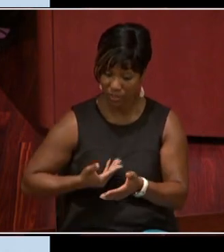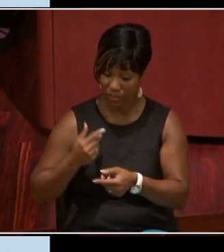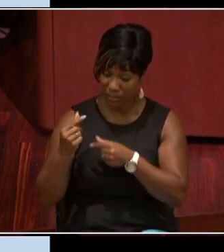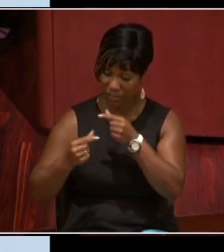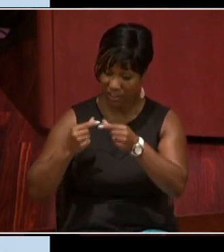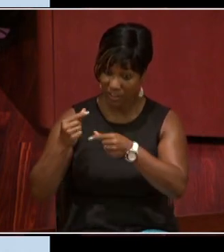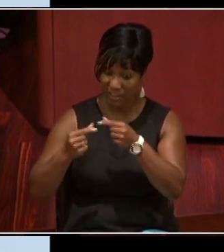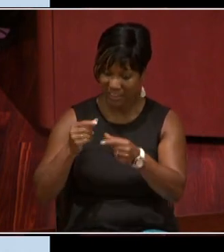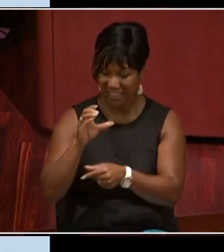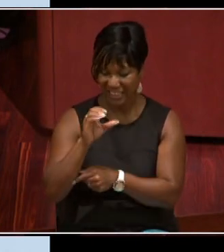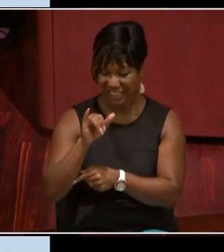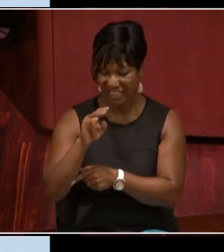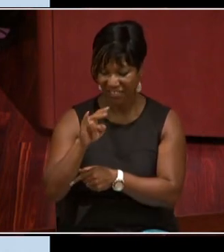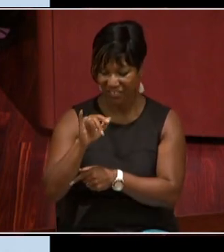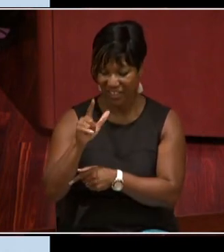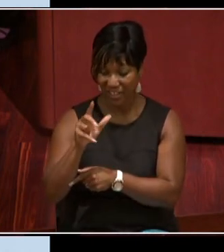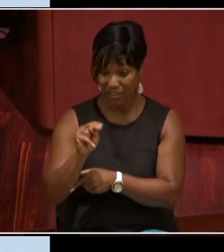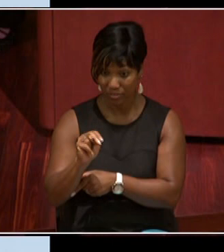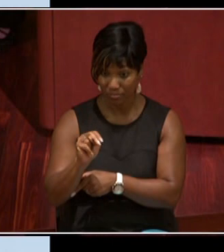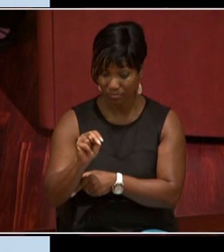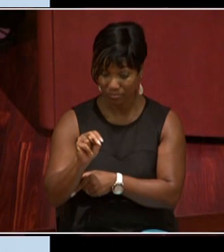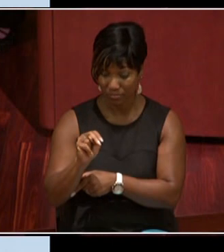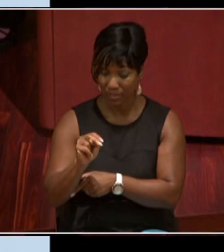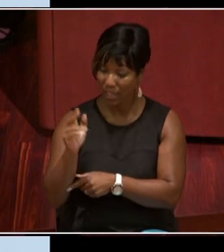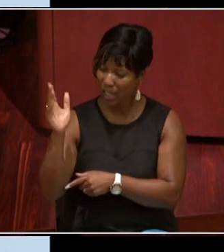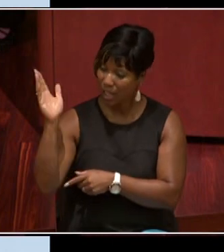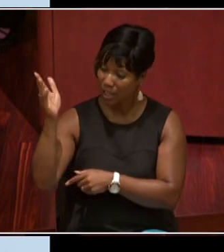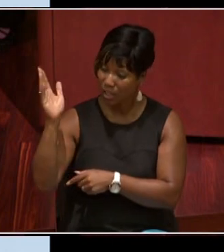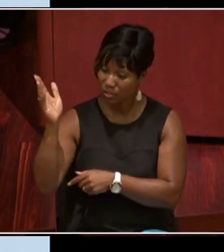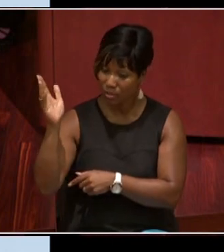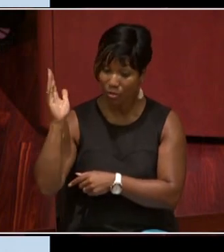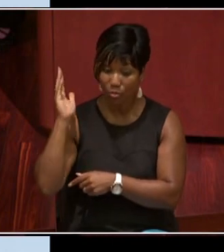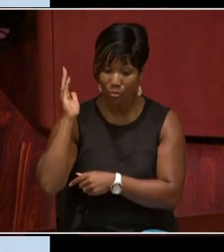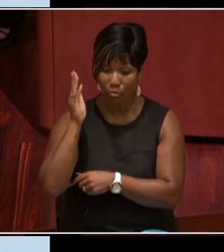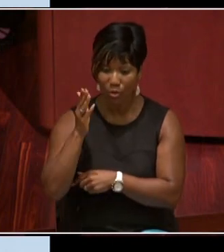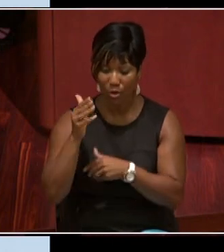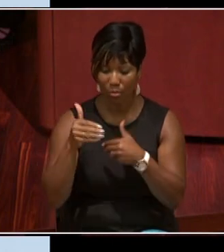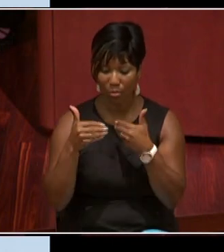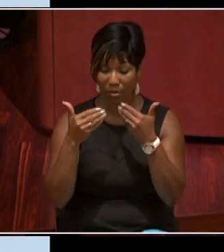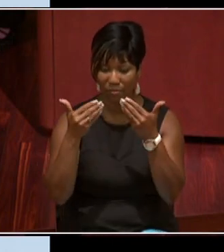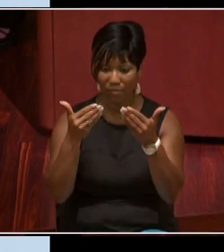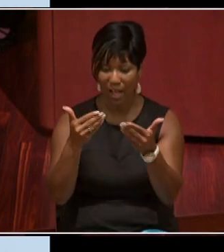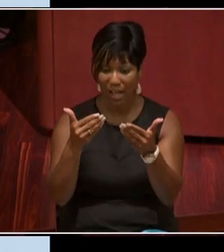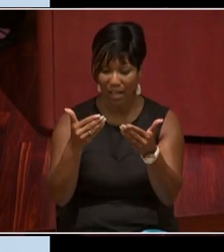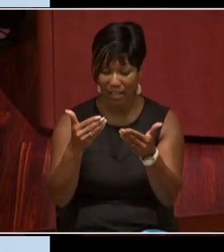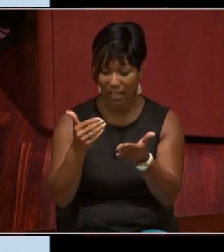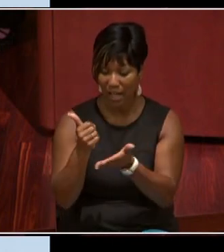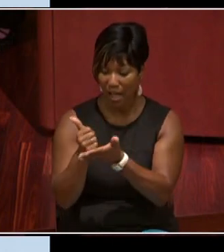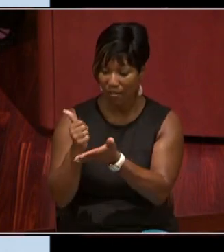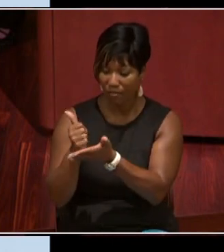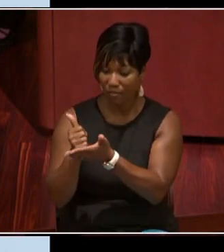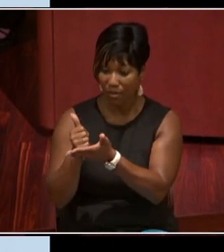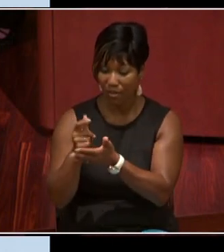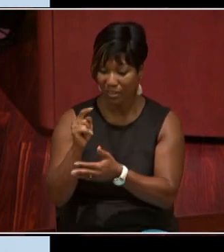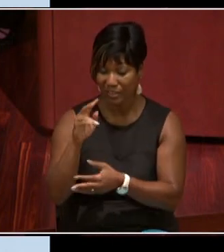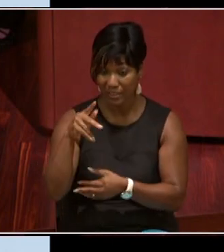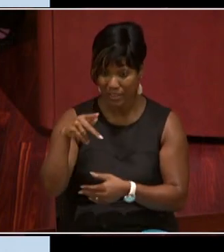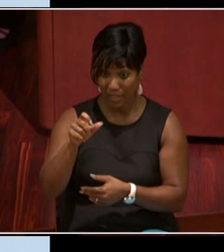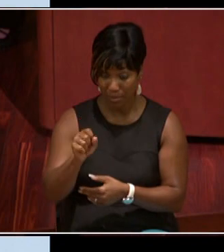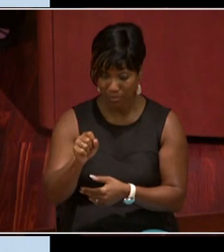Civilian. This lecture will provide tips for beginning your genealogical research in federal